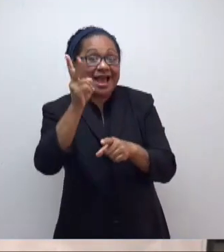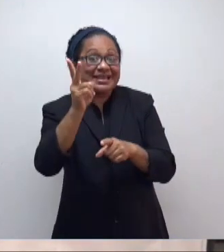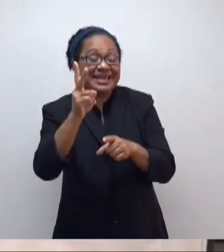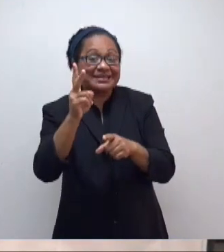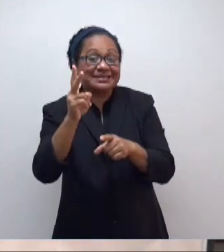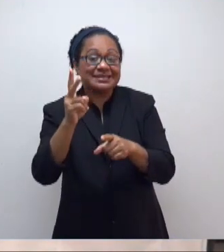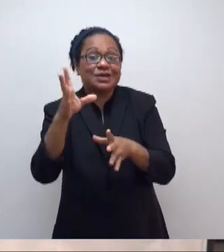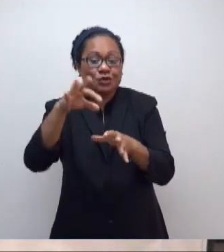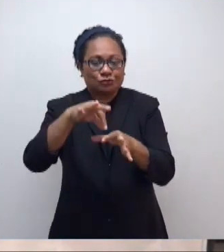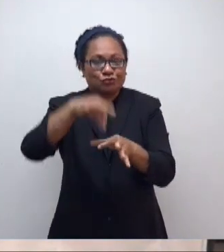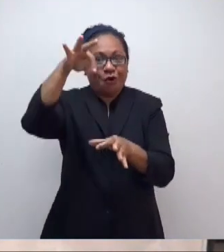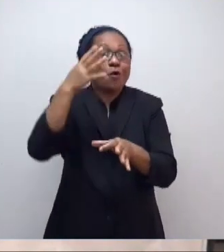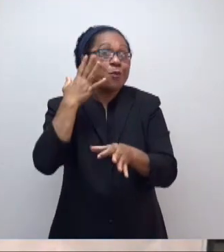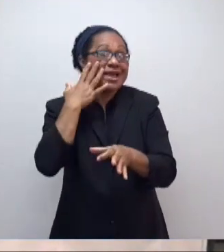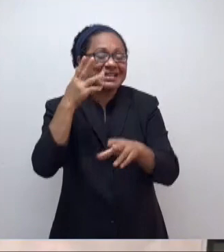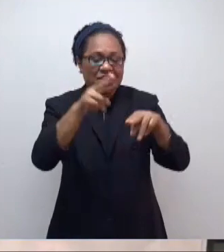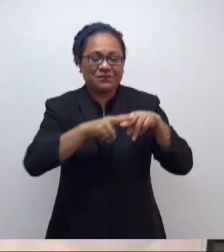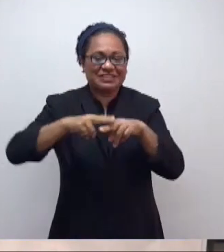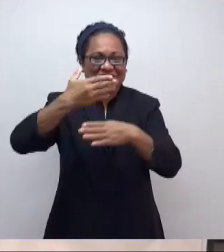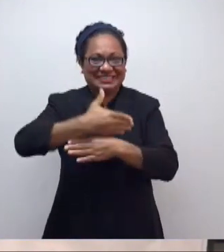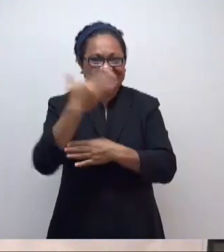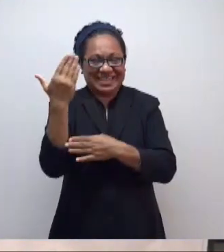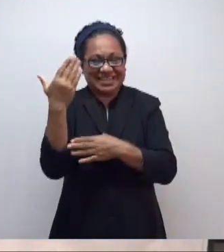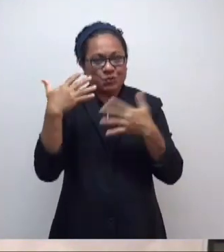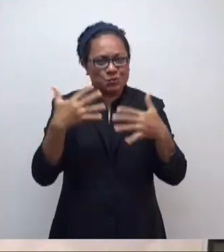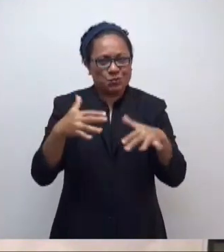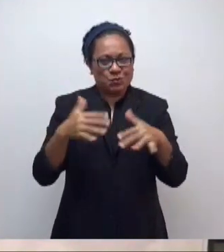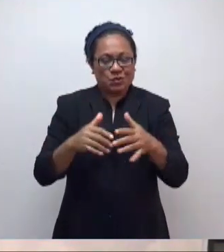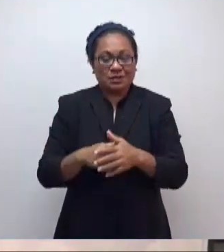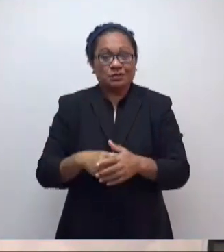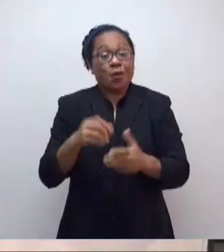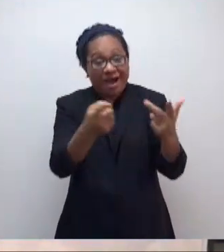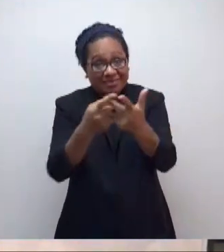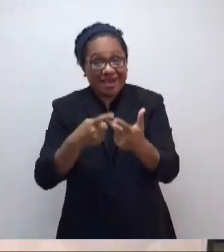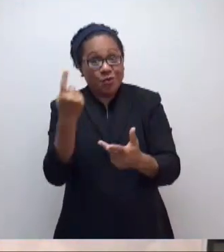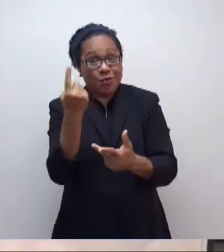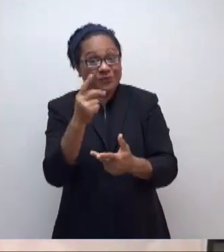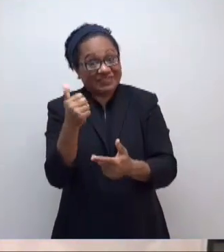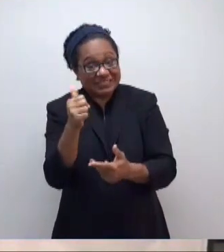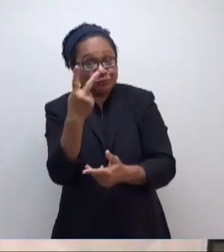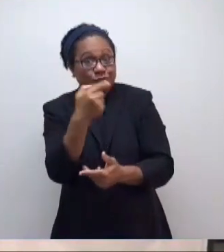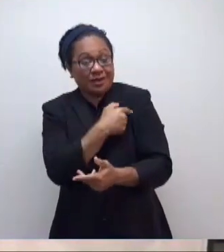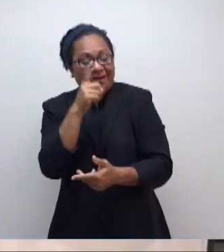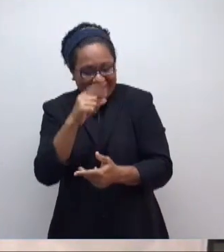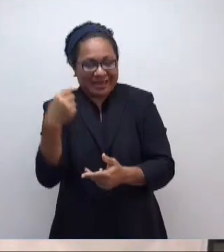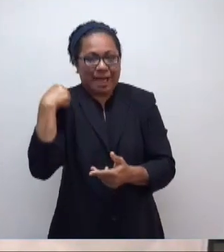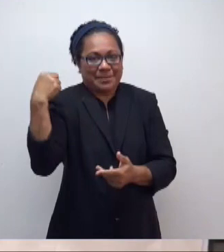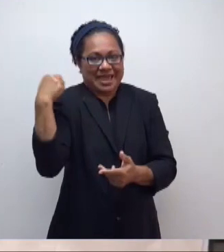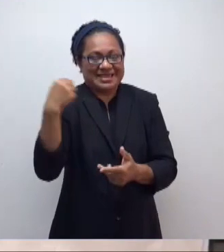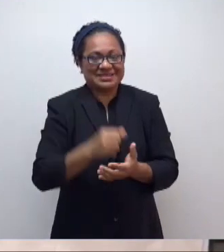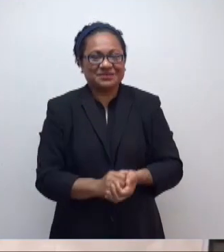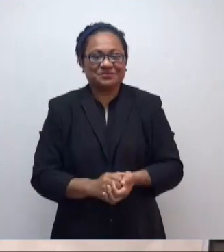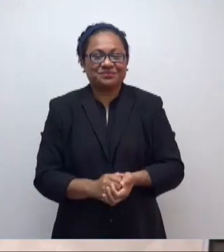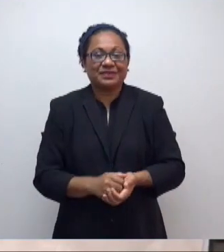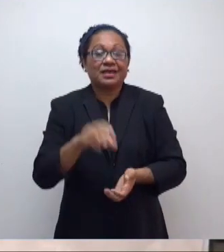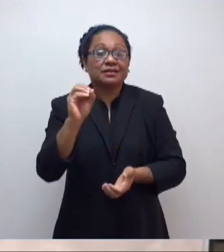Day, where we will have more opportunities for more fully vaccinated Fijians. We will